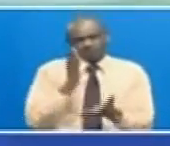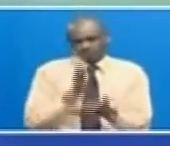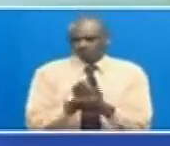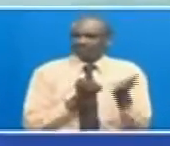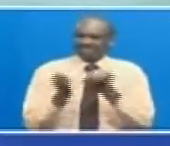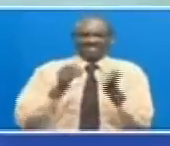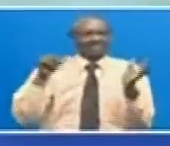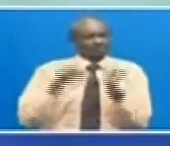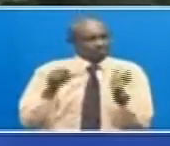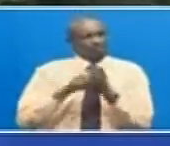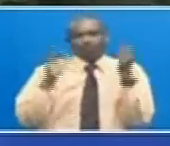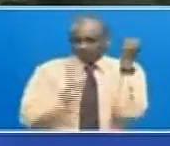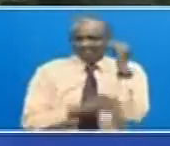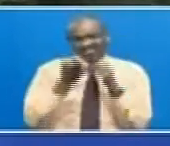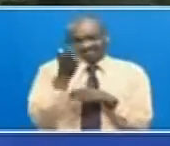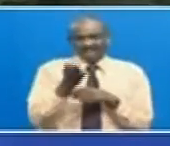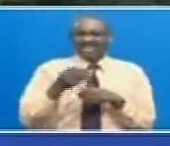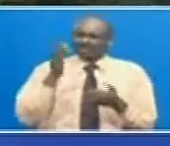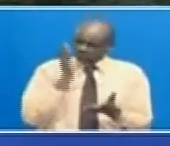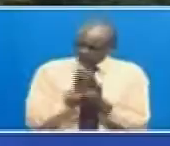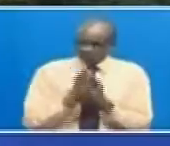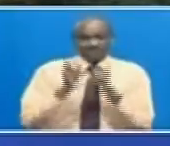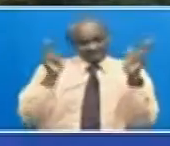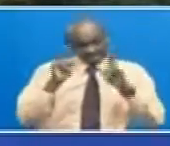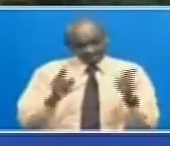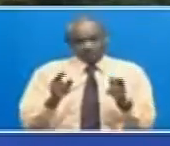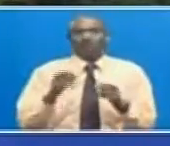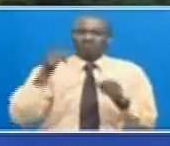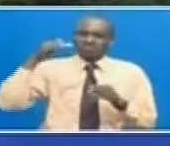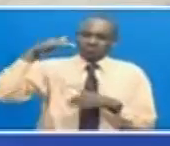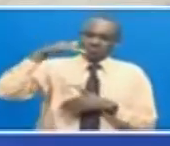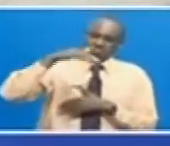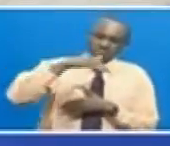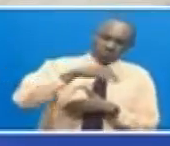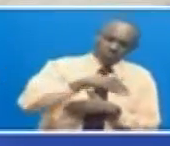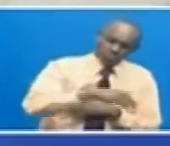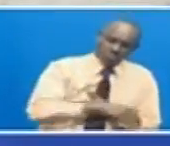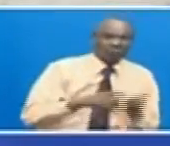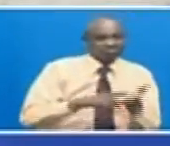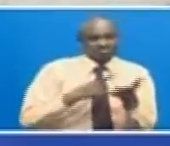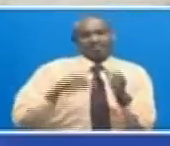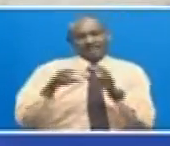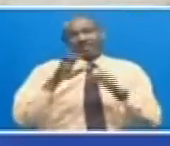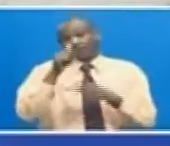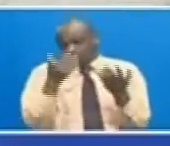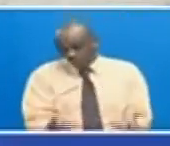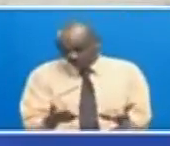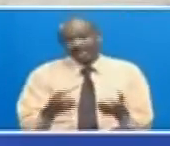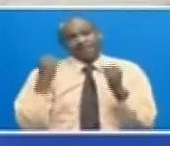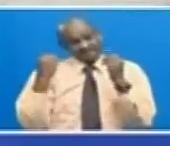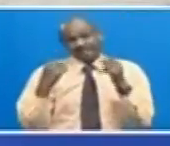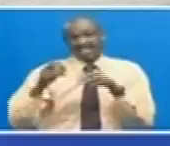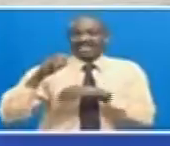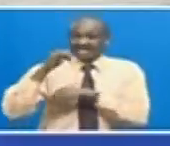business crisis resulting from a dip in international tourist numbers from traditional markets brought about by travel advisories